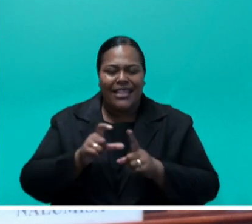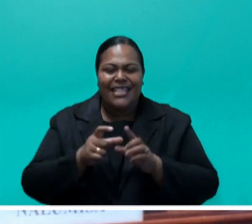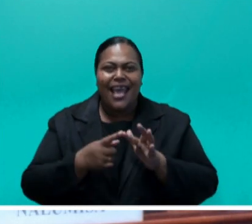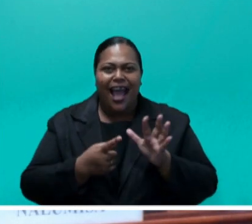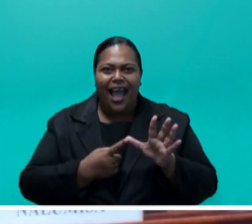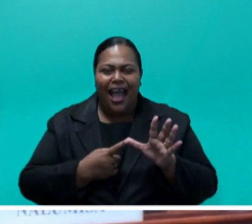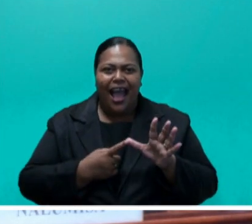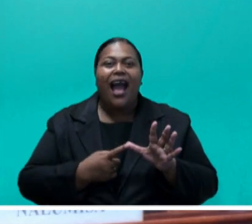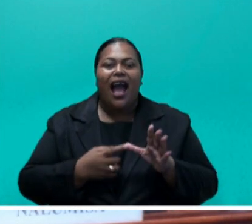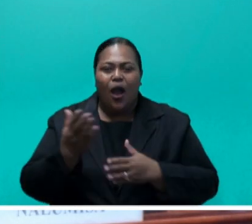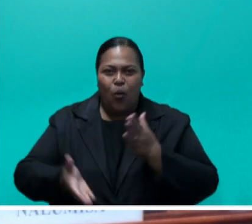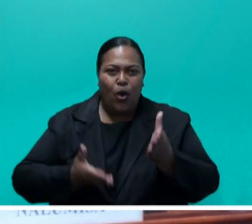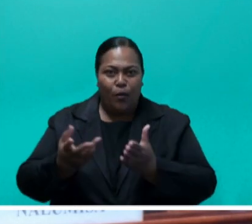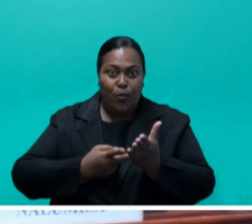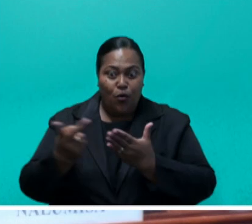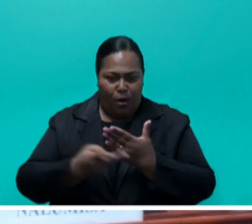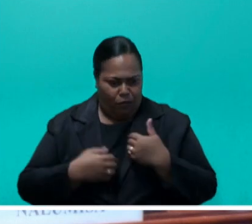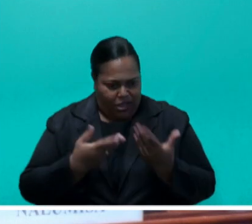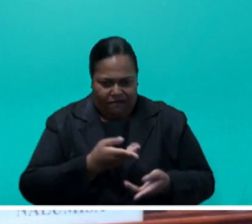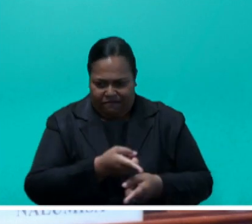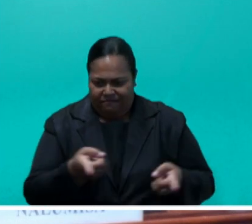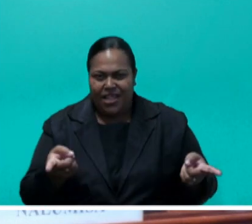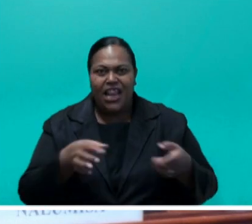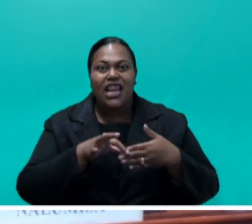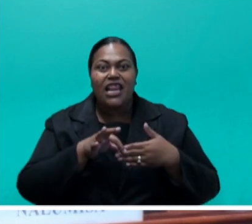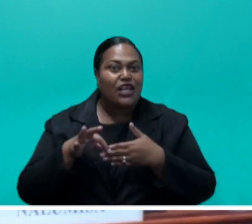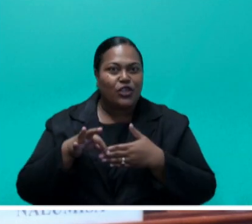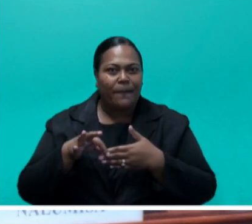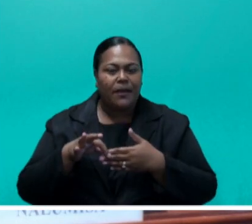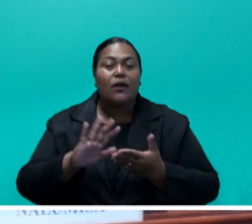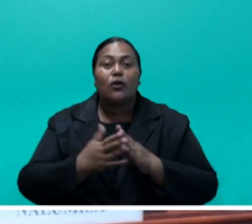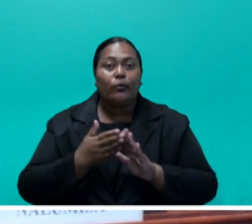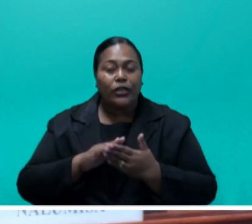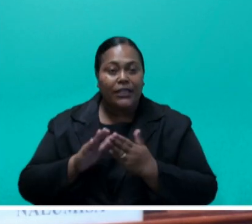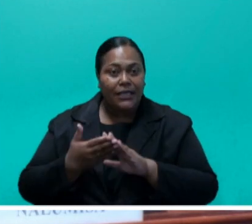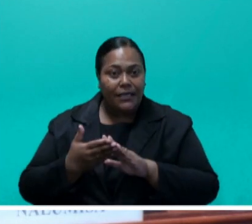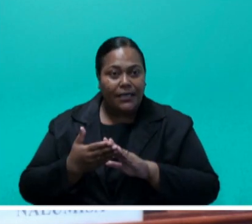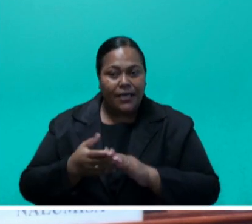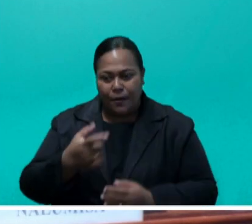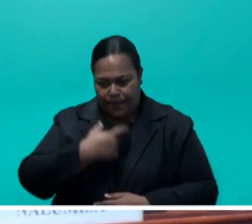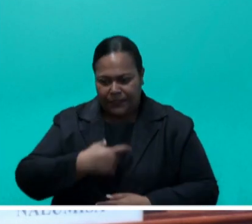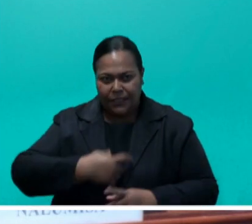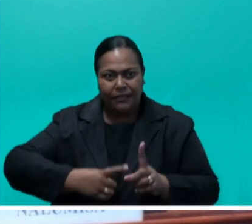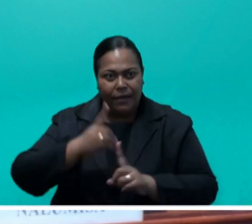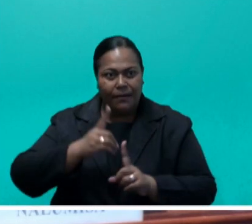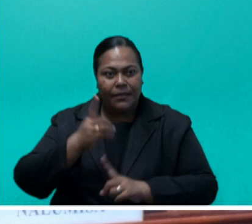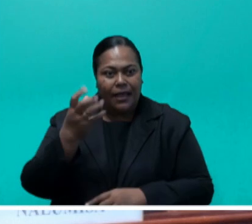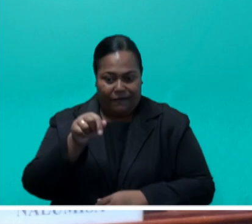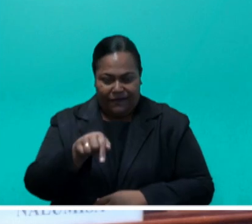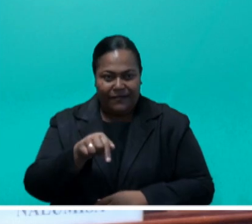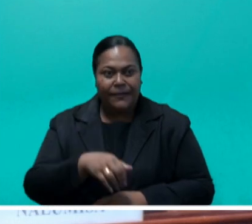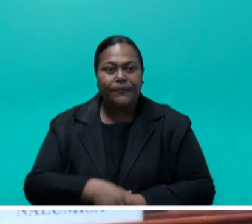awards, programs such as leadership, community, and personal development.